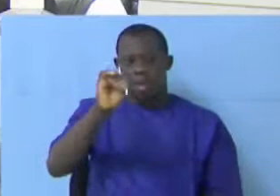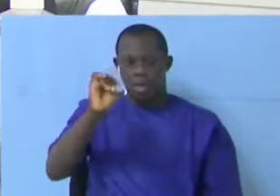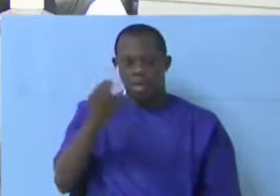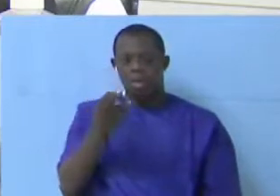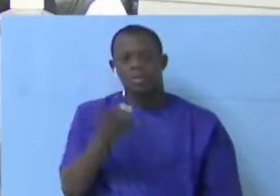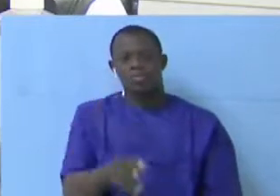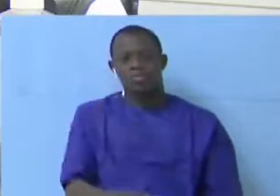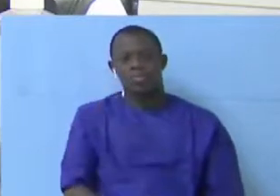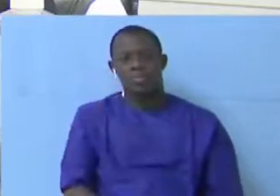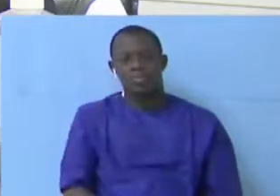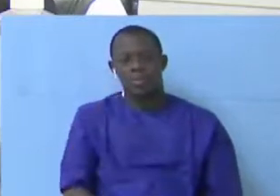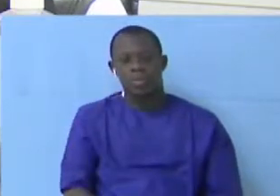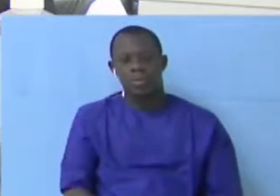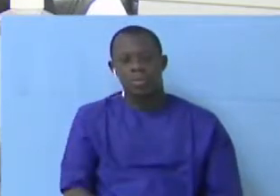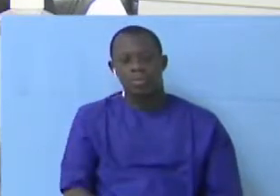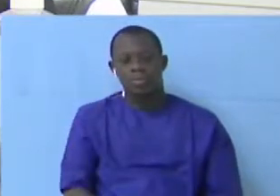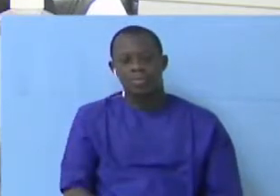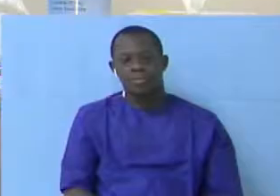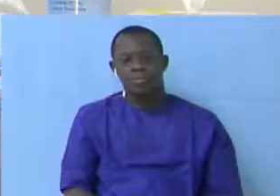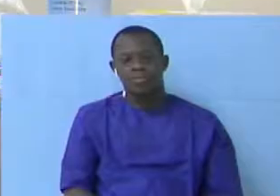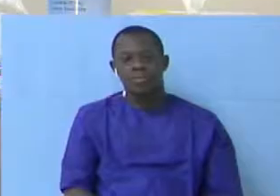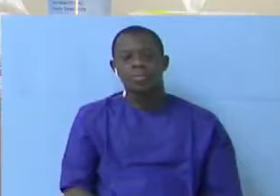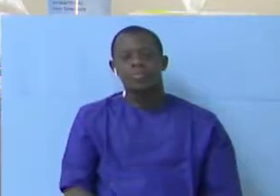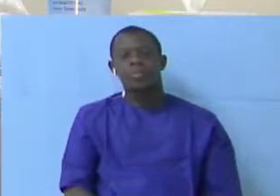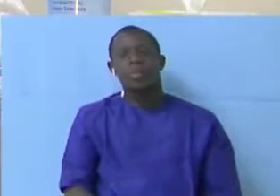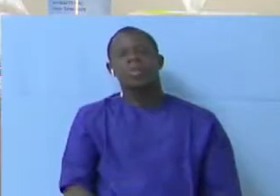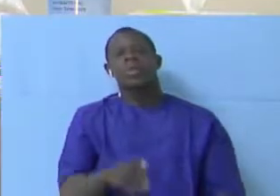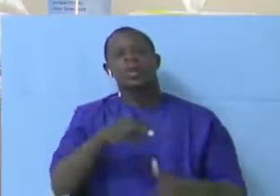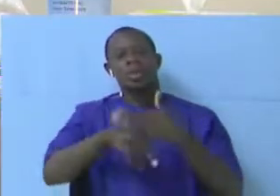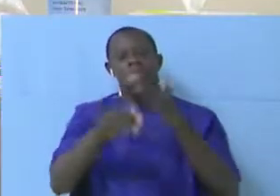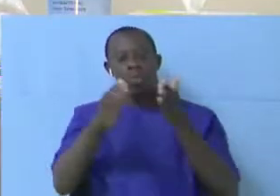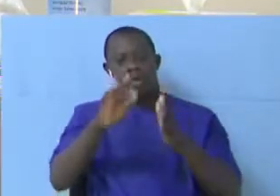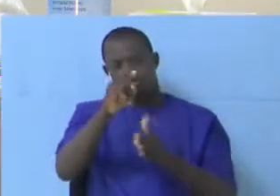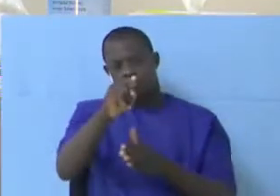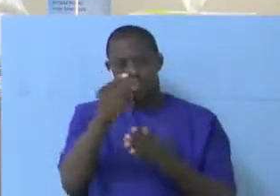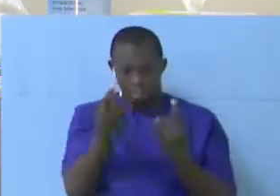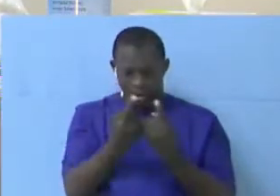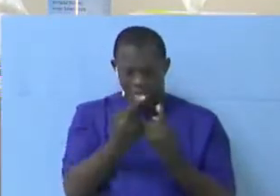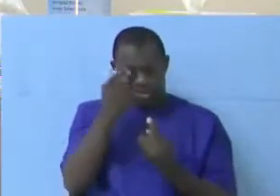In your view, did he tell the truth about these people?